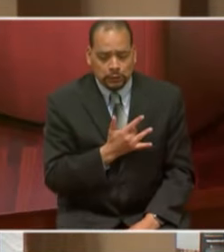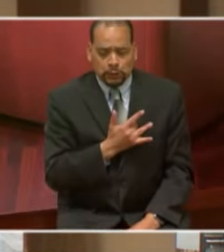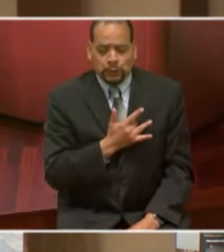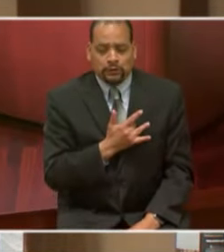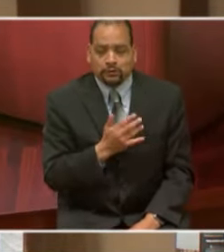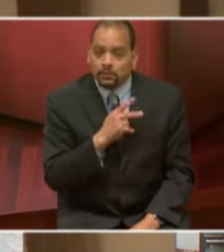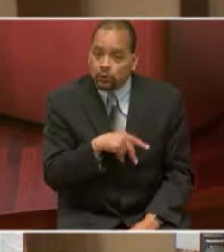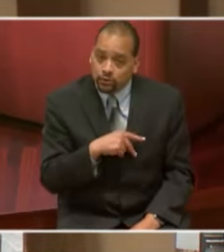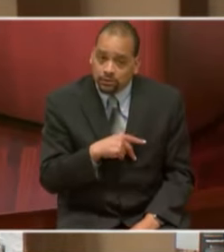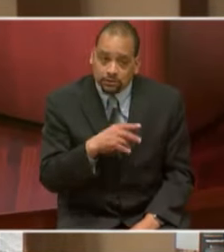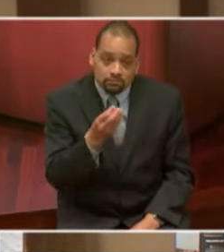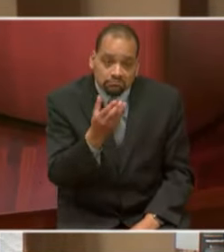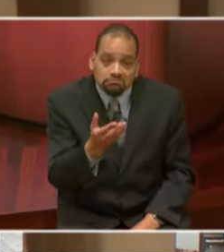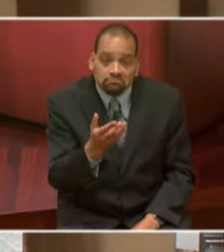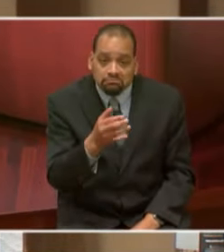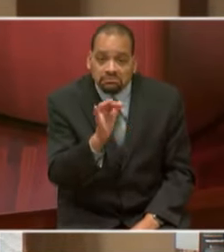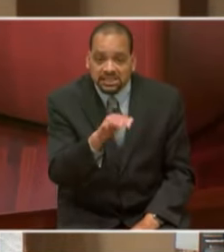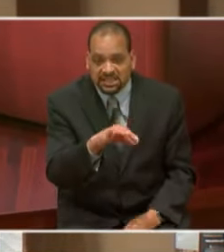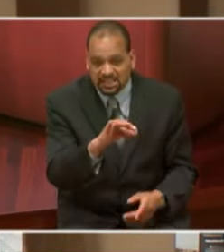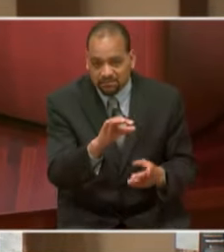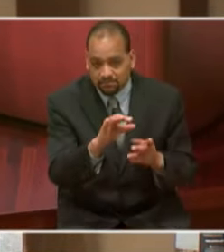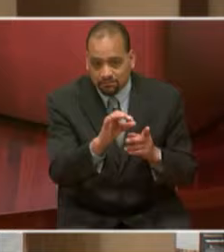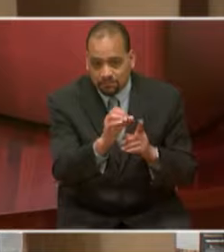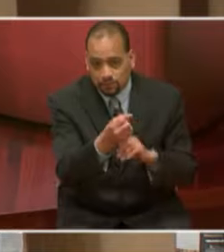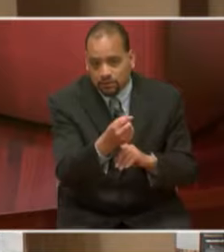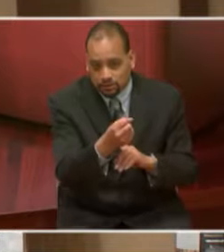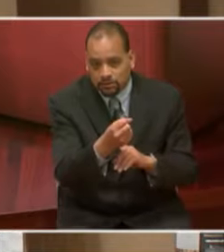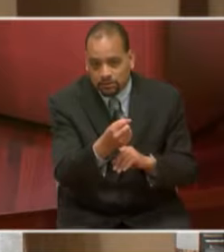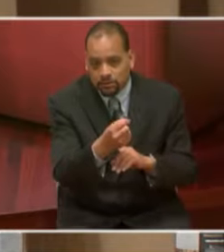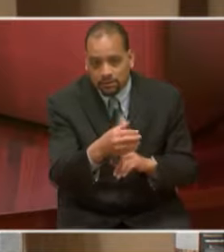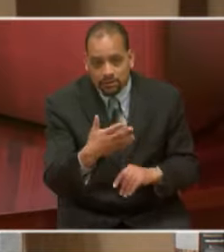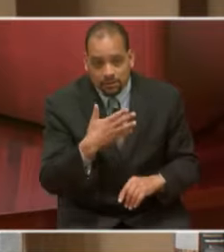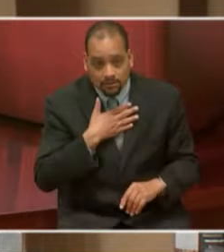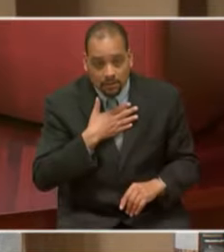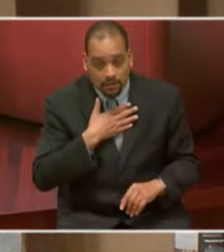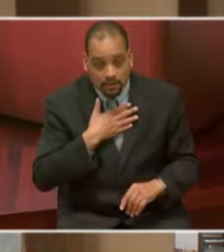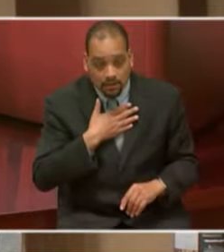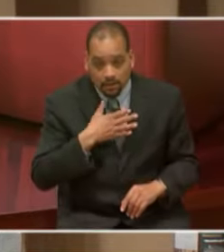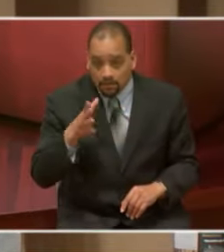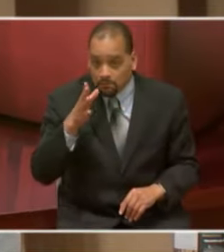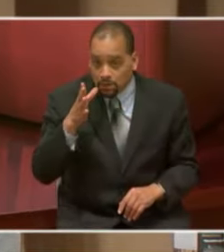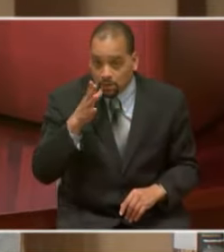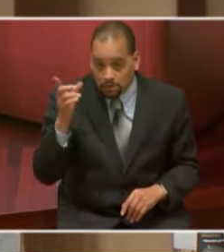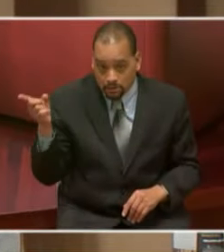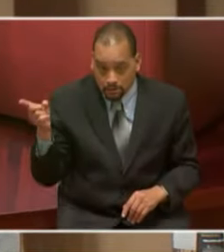strength come from? I never, never contemplated, I never